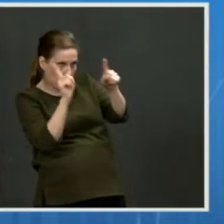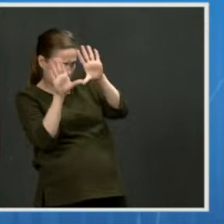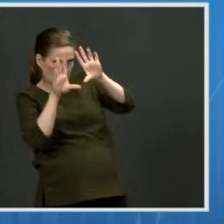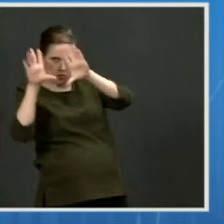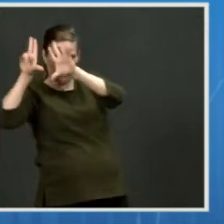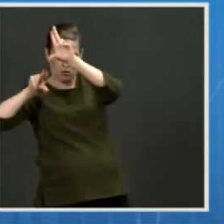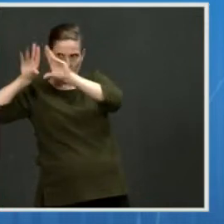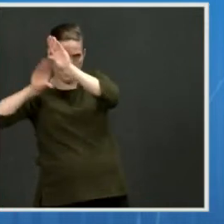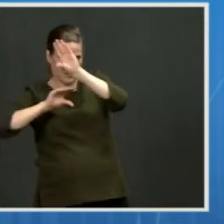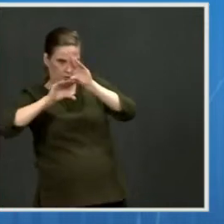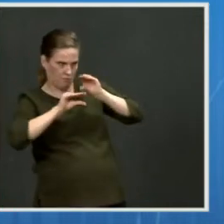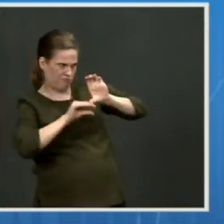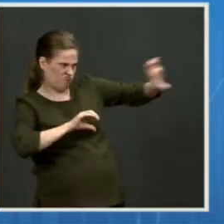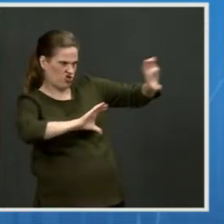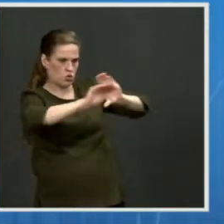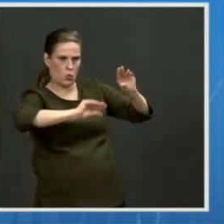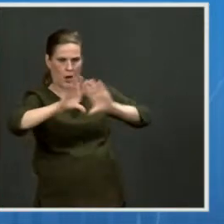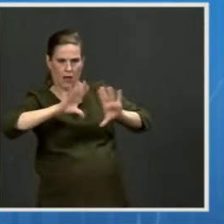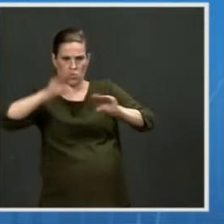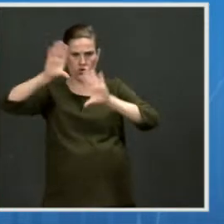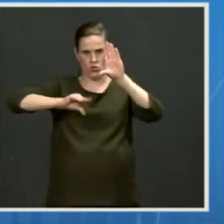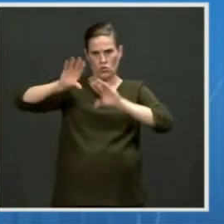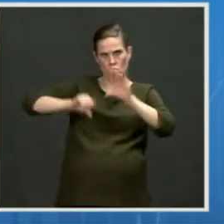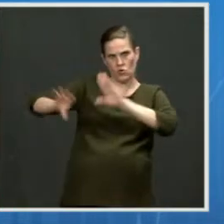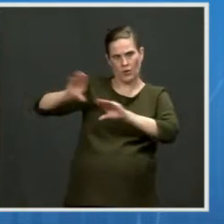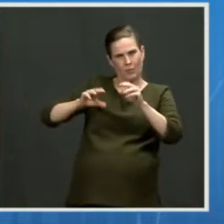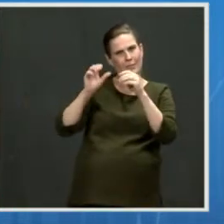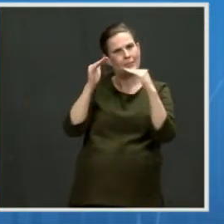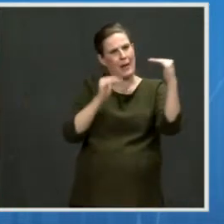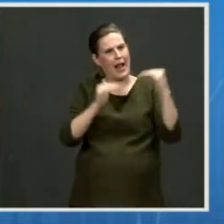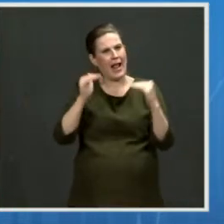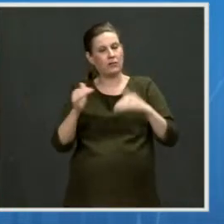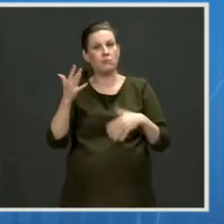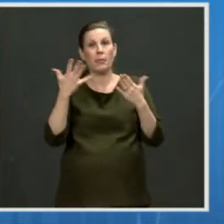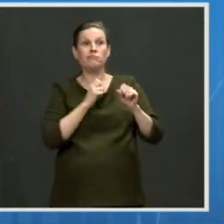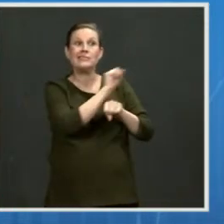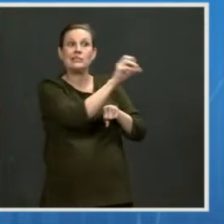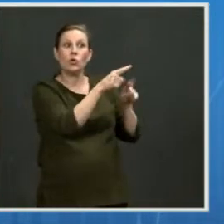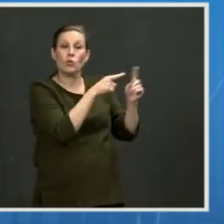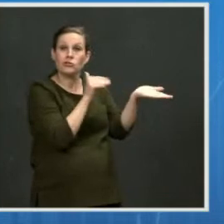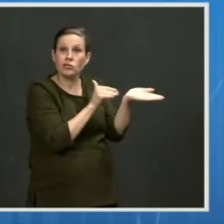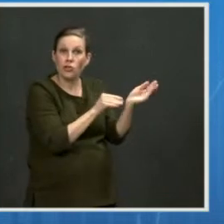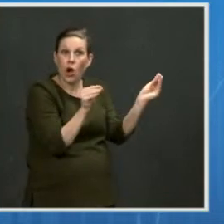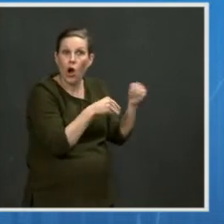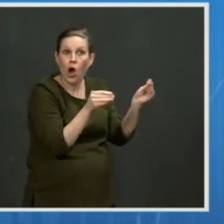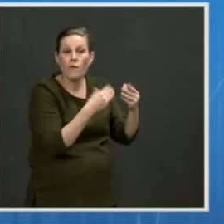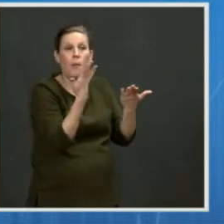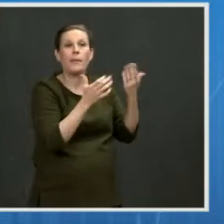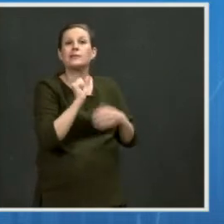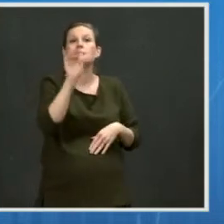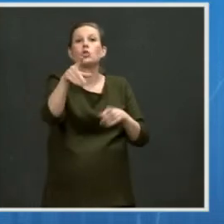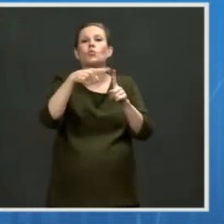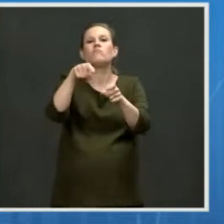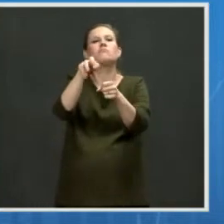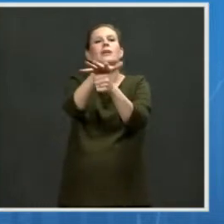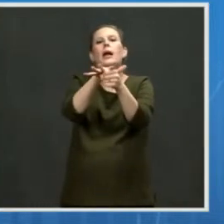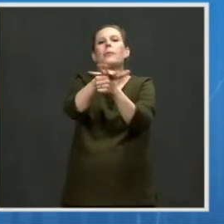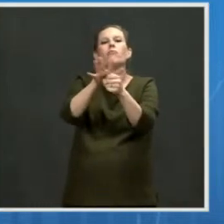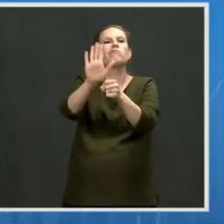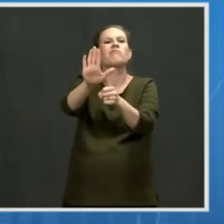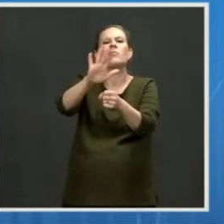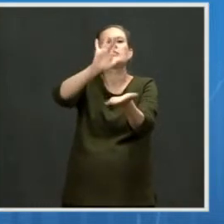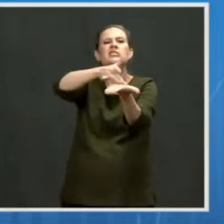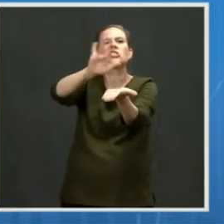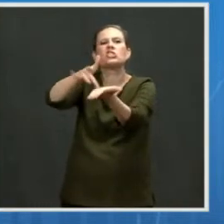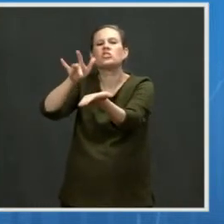the places that they're needed, including doctors' offices, including regions, including places that might have been inefficient